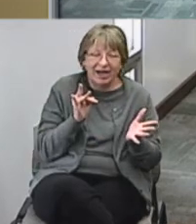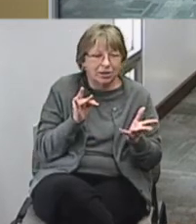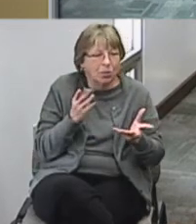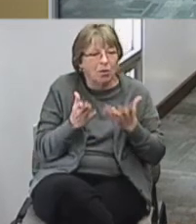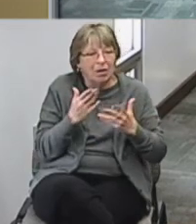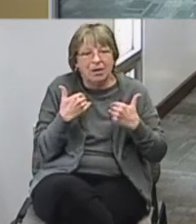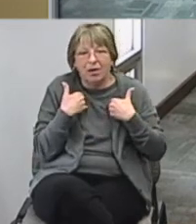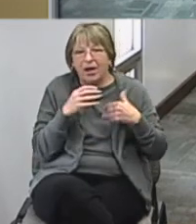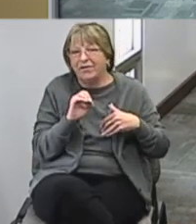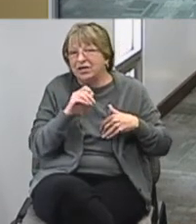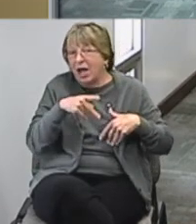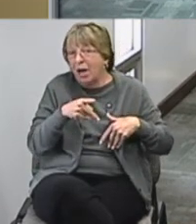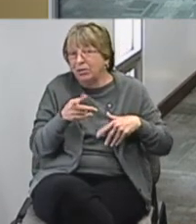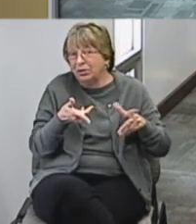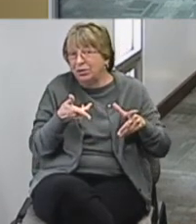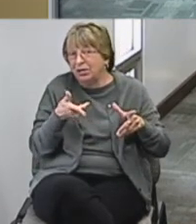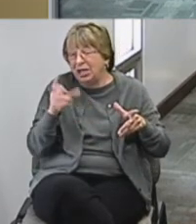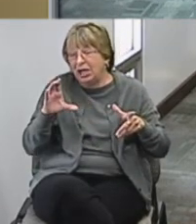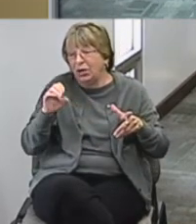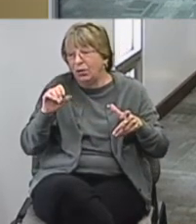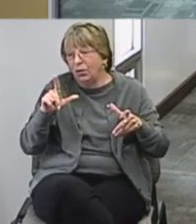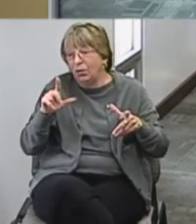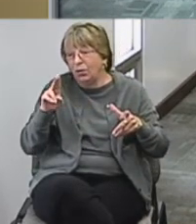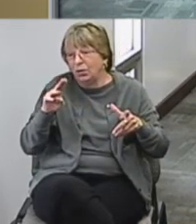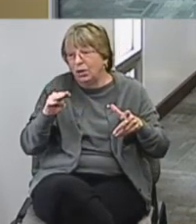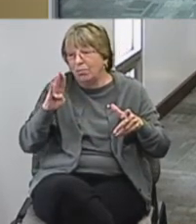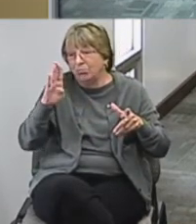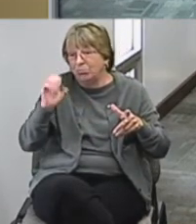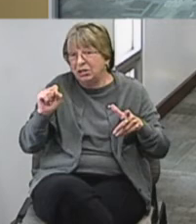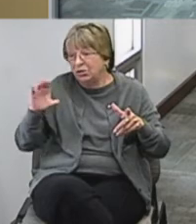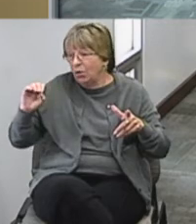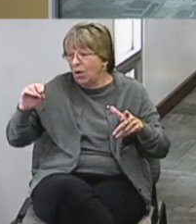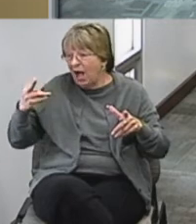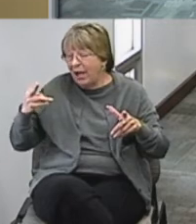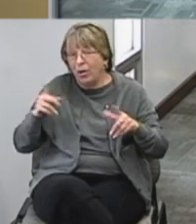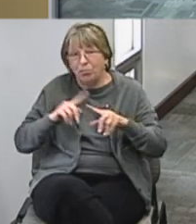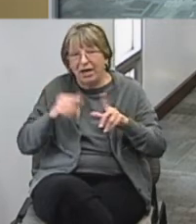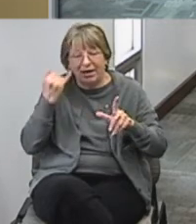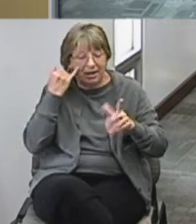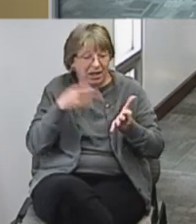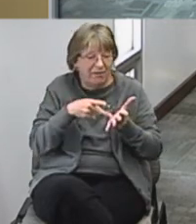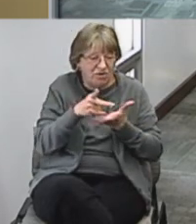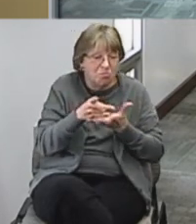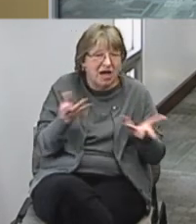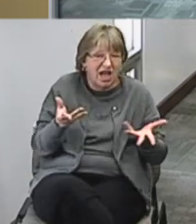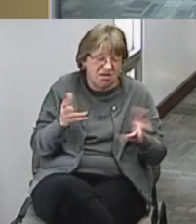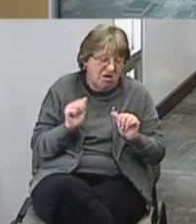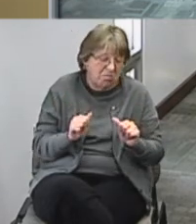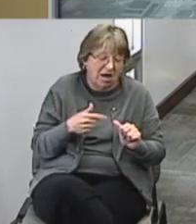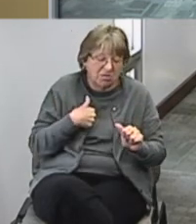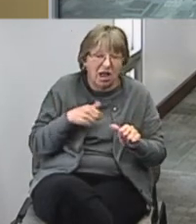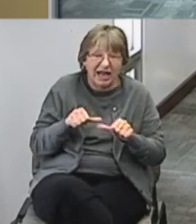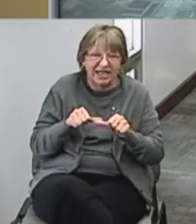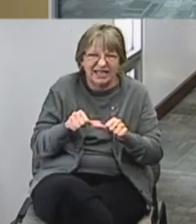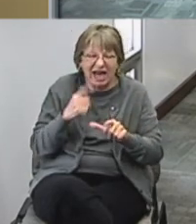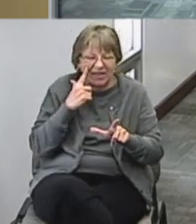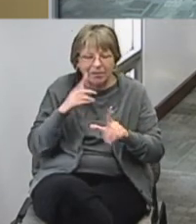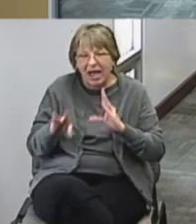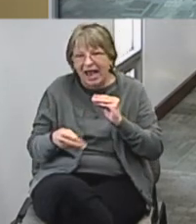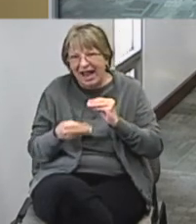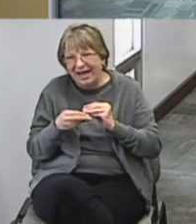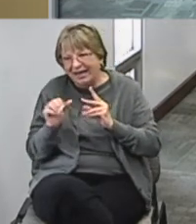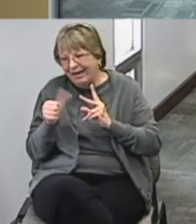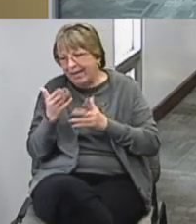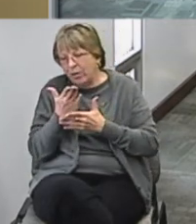have this opportunity in Columbus, Ohio, but if you're willing to pony up, I might stay. And I didn't. I think by adding the